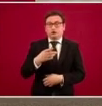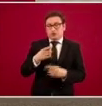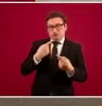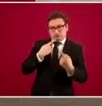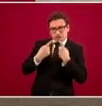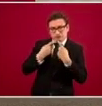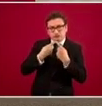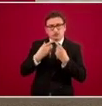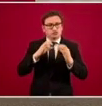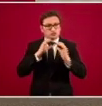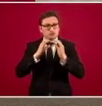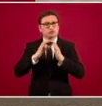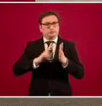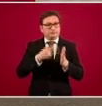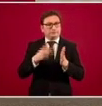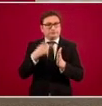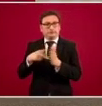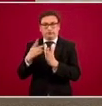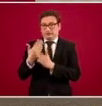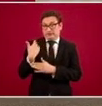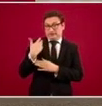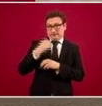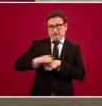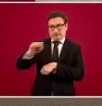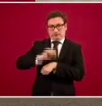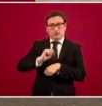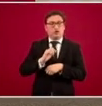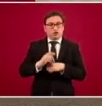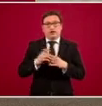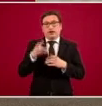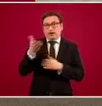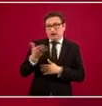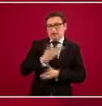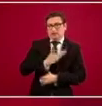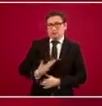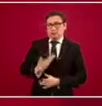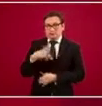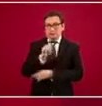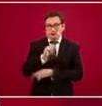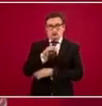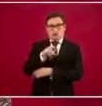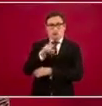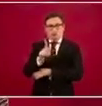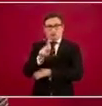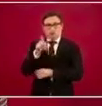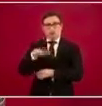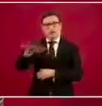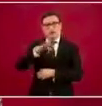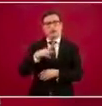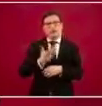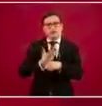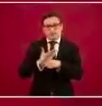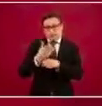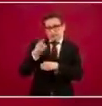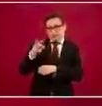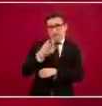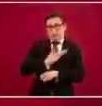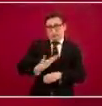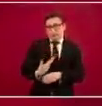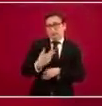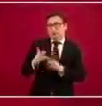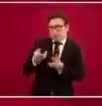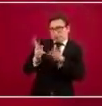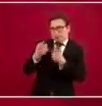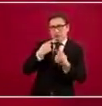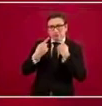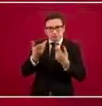Mexico, Andrés Manuel López Obrador, he had several conversations with President Trump of the United States, and